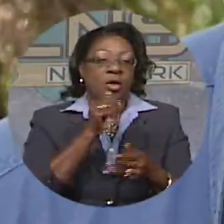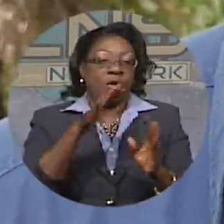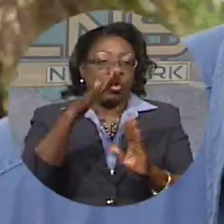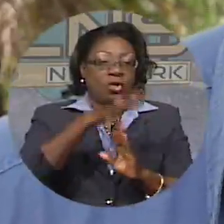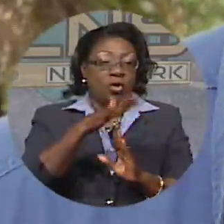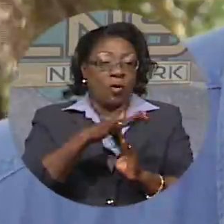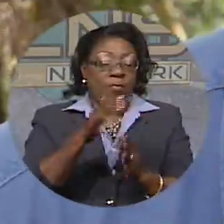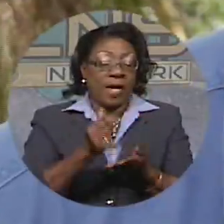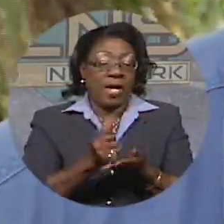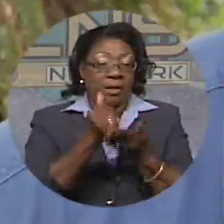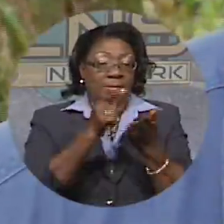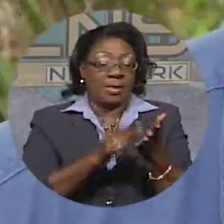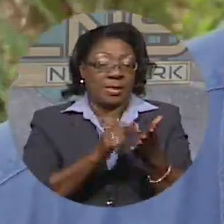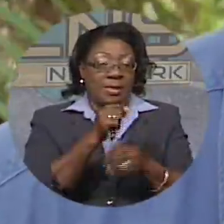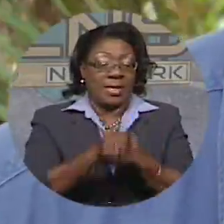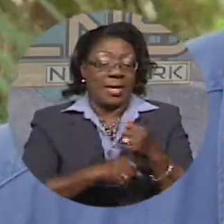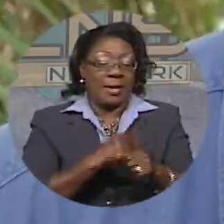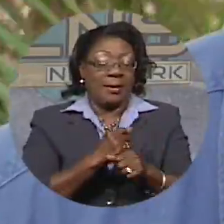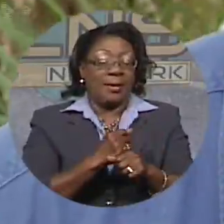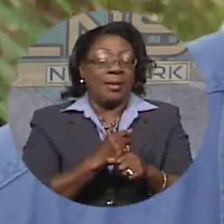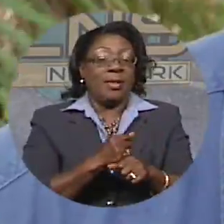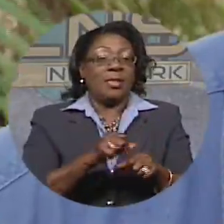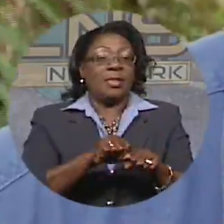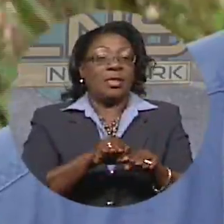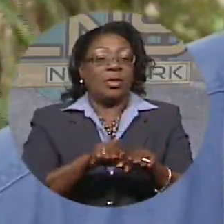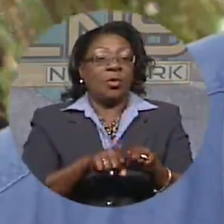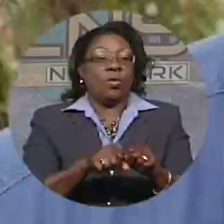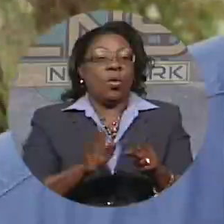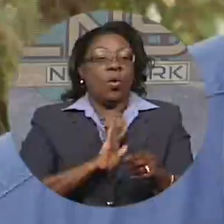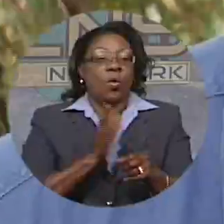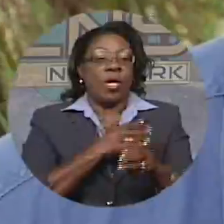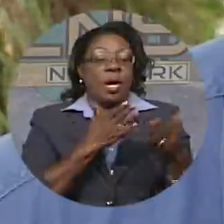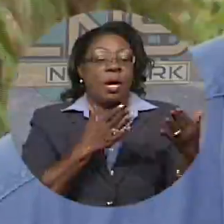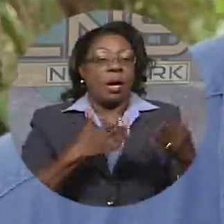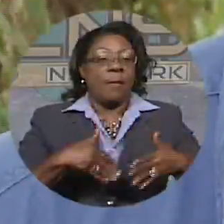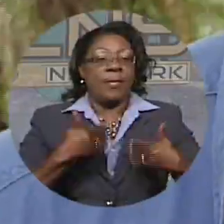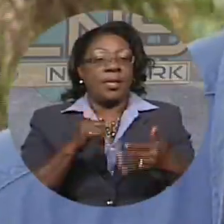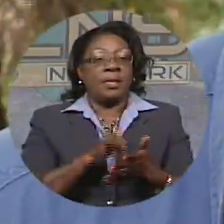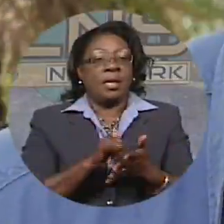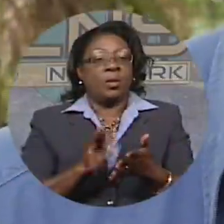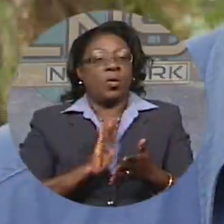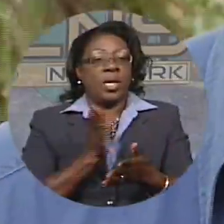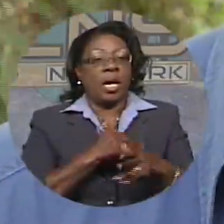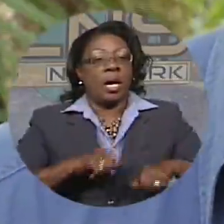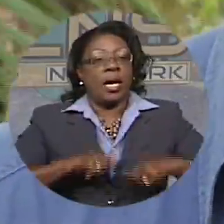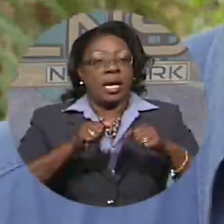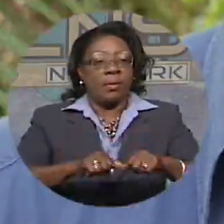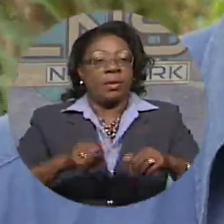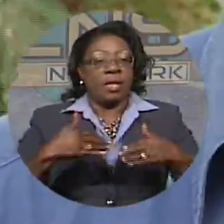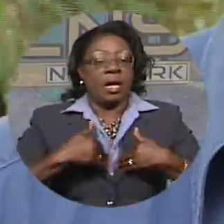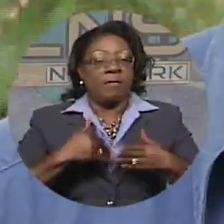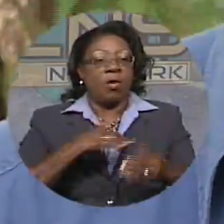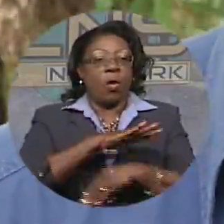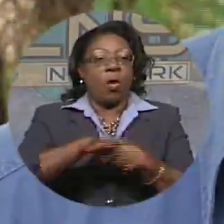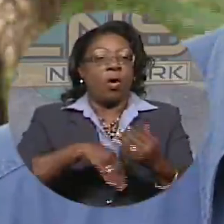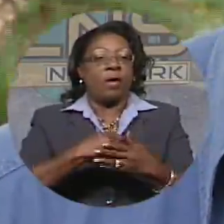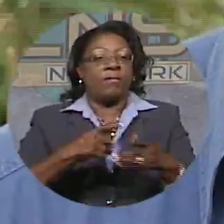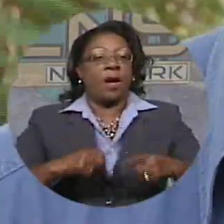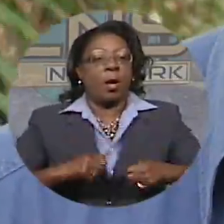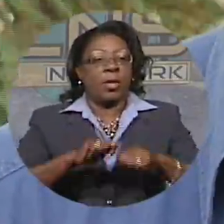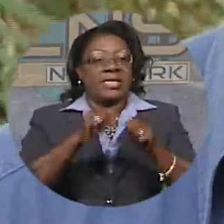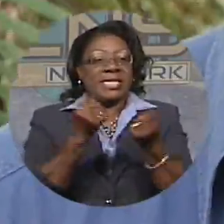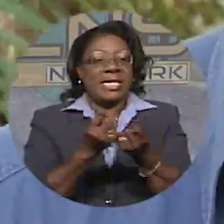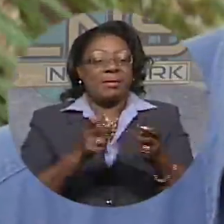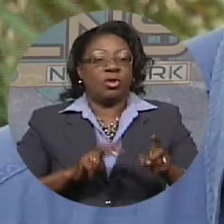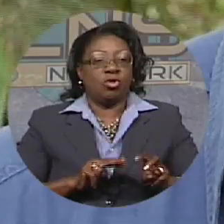so funding got cut back to a great extent, but we are satisfied at this juncture that we're able to have all our teams travel, and we're still hopeful that all the